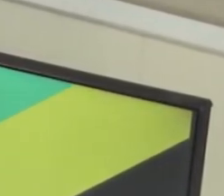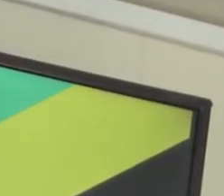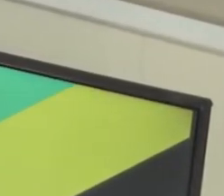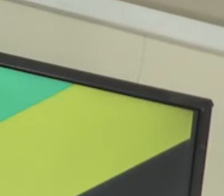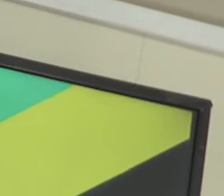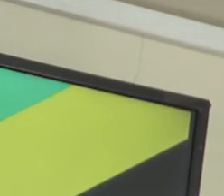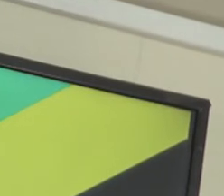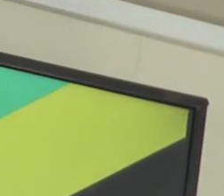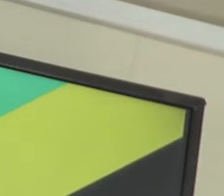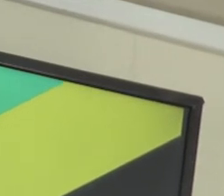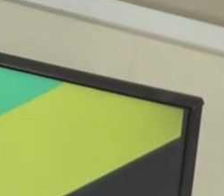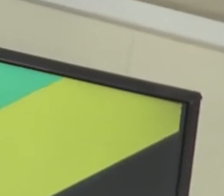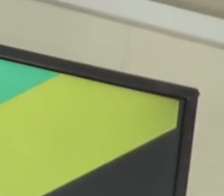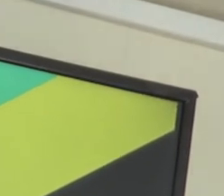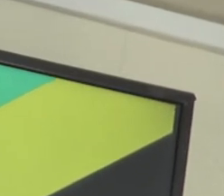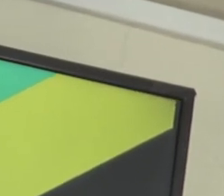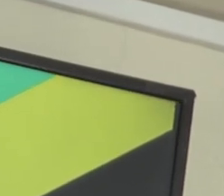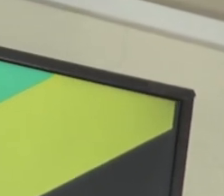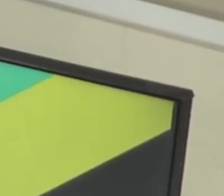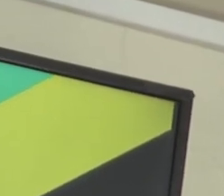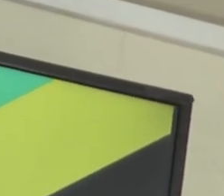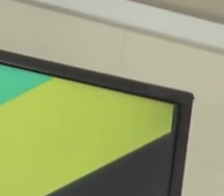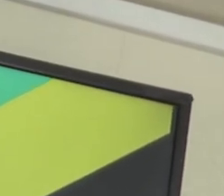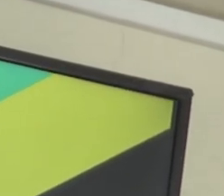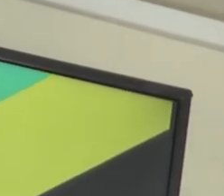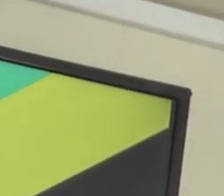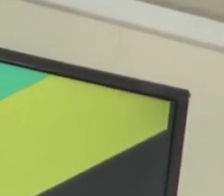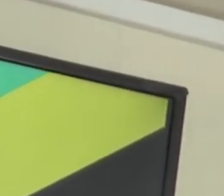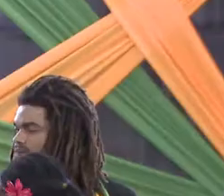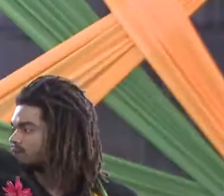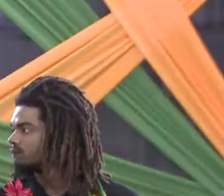seated. I will now,